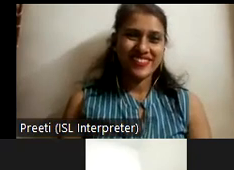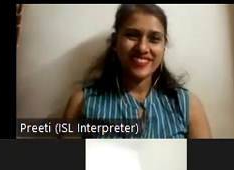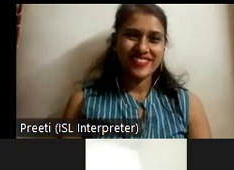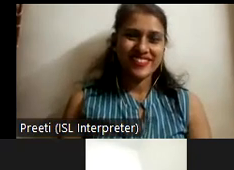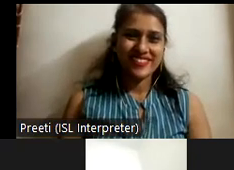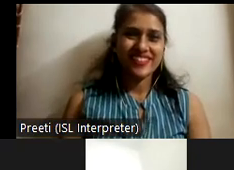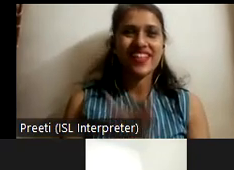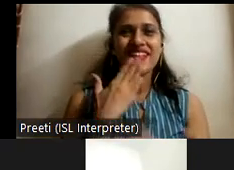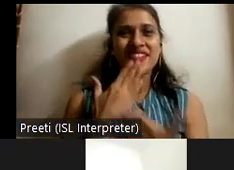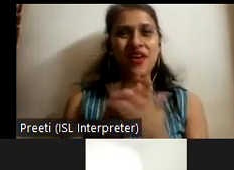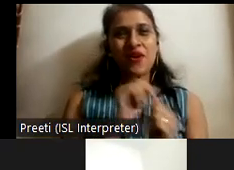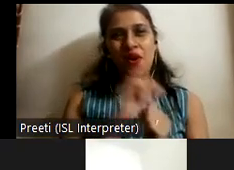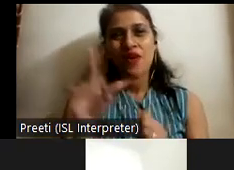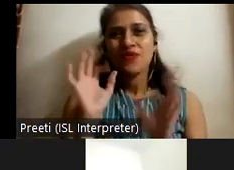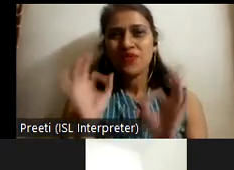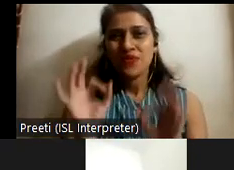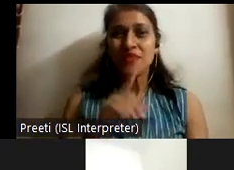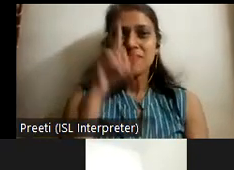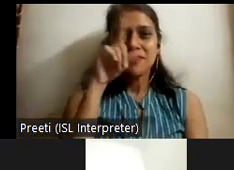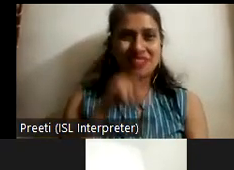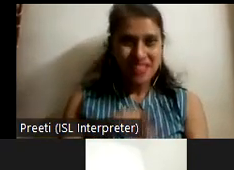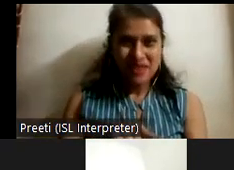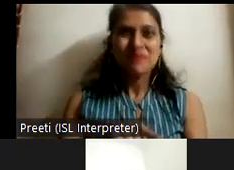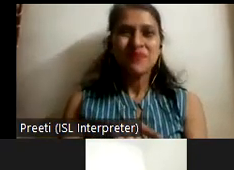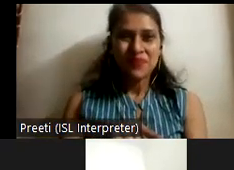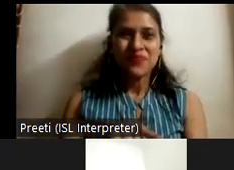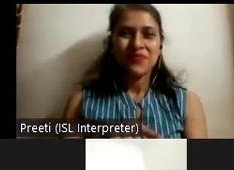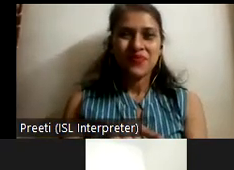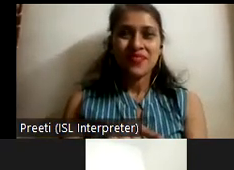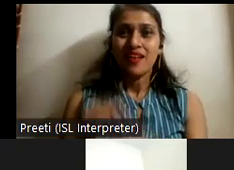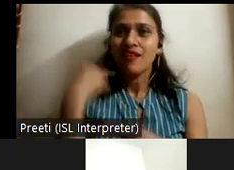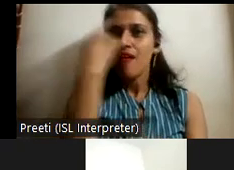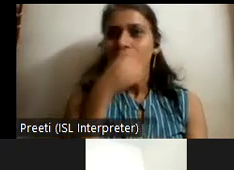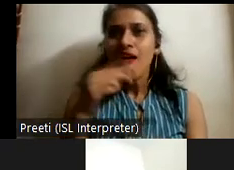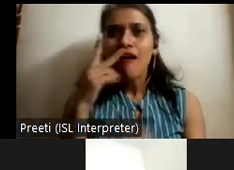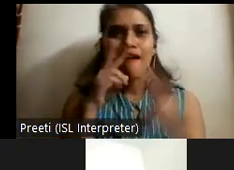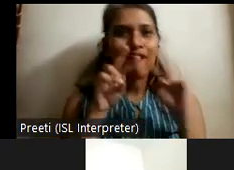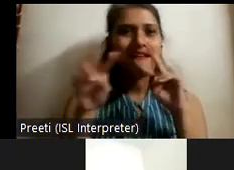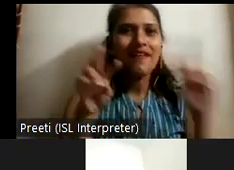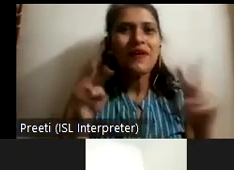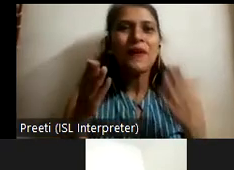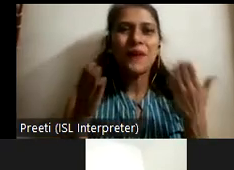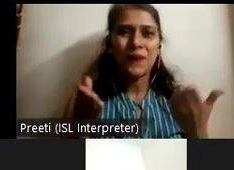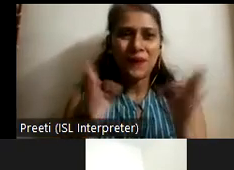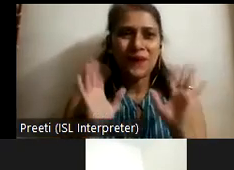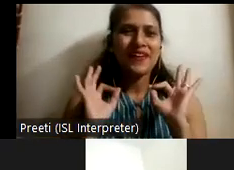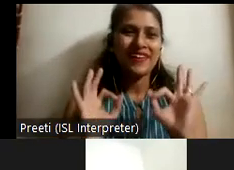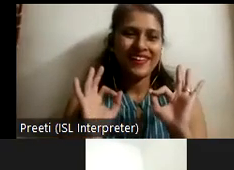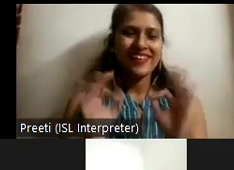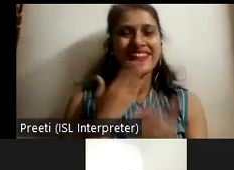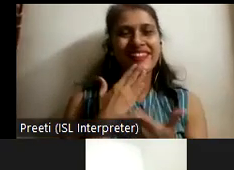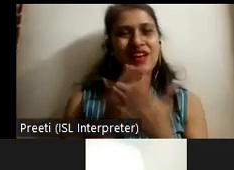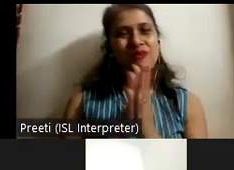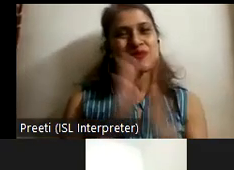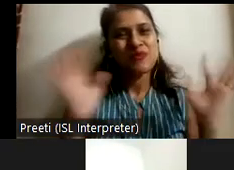Thank you, everyone. Thank you, guys. It's first time that I'm actually seeing you all. So thank you so much.